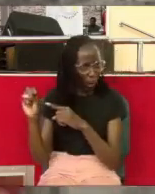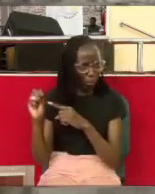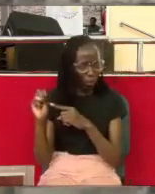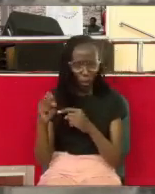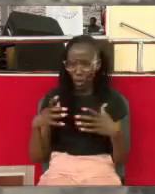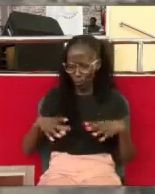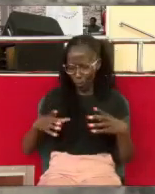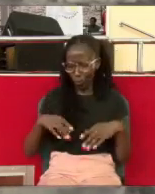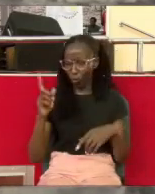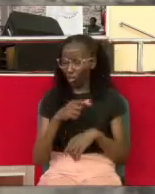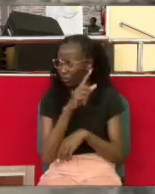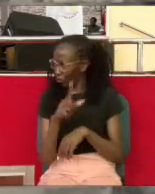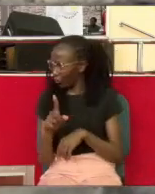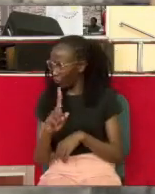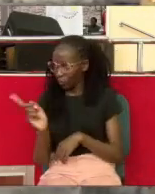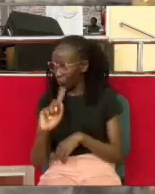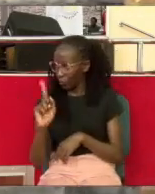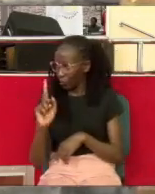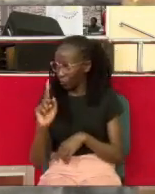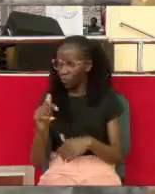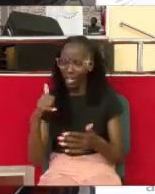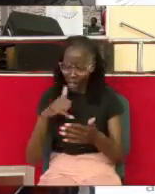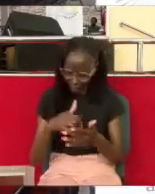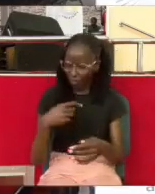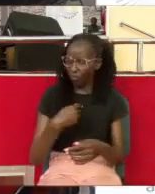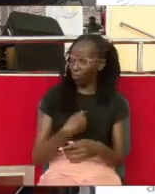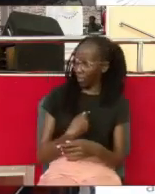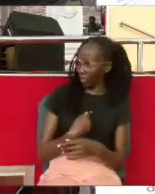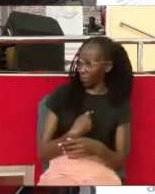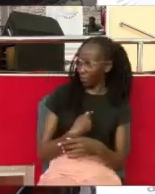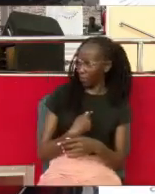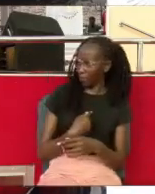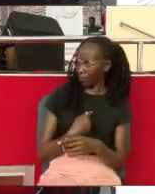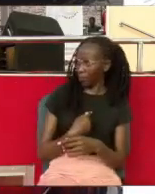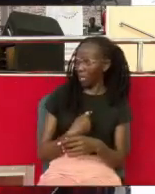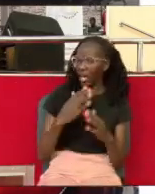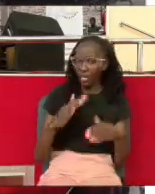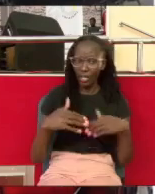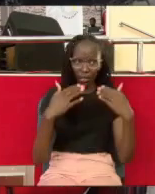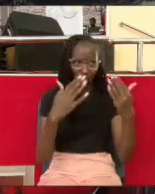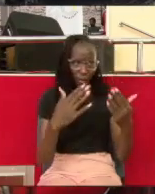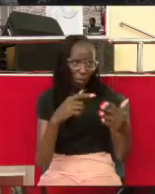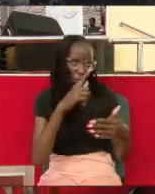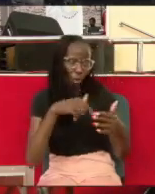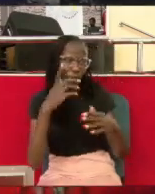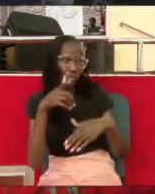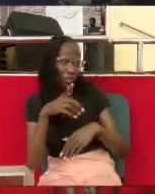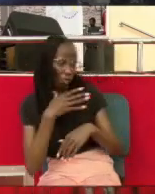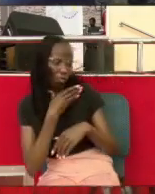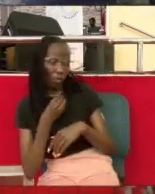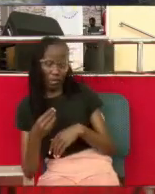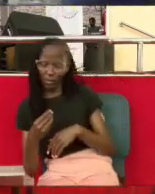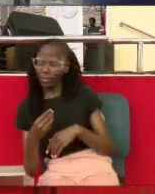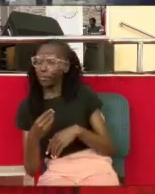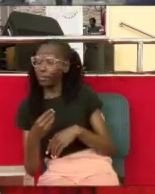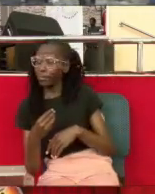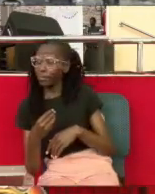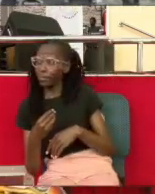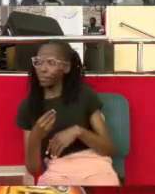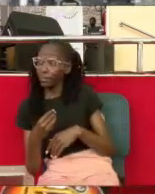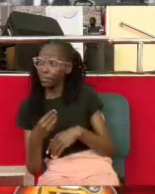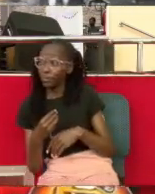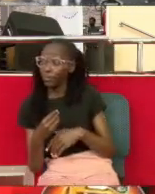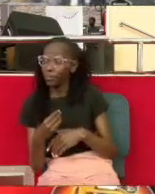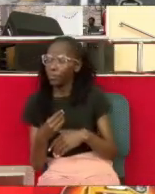It is me that they have rejected. So give them what they want. He's so saying, aha, kusema, it